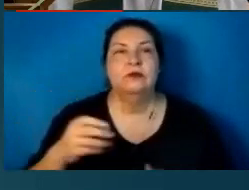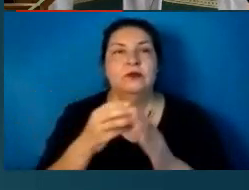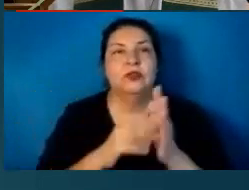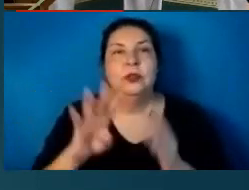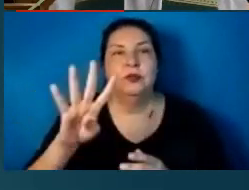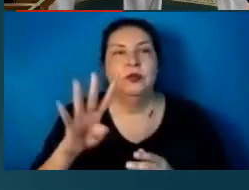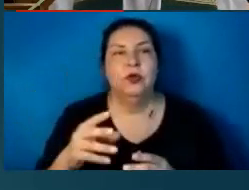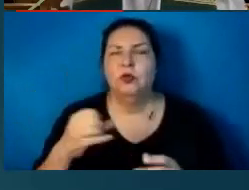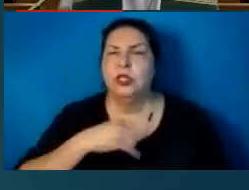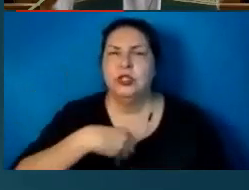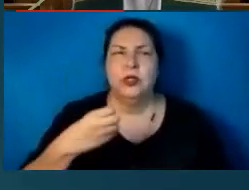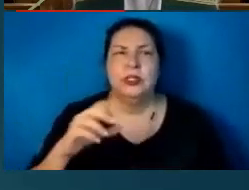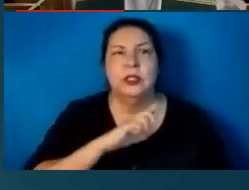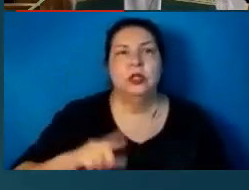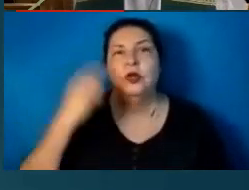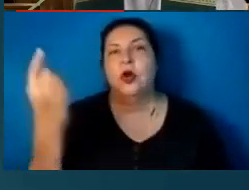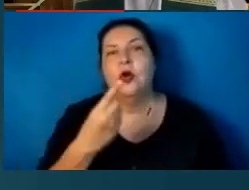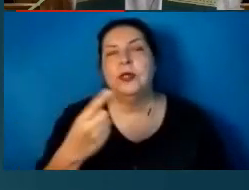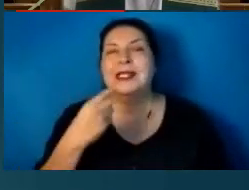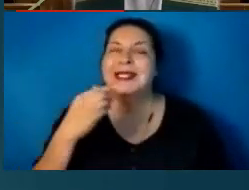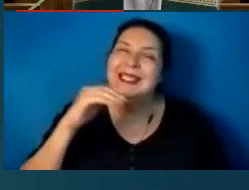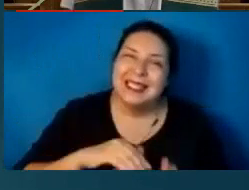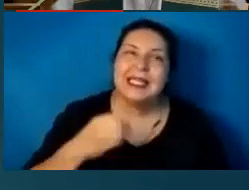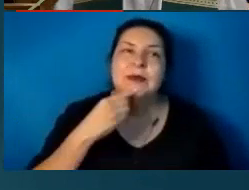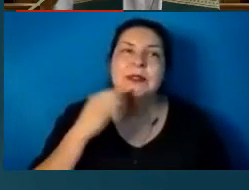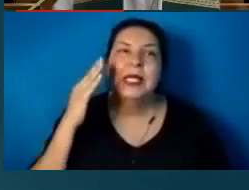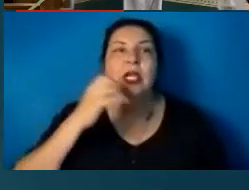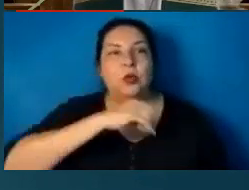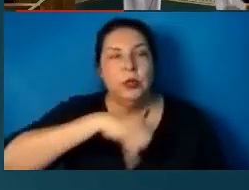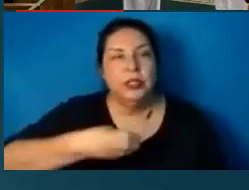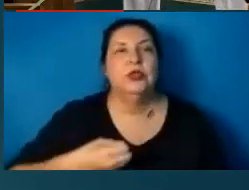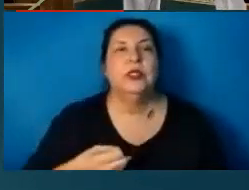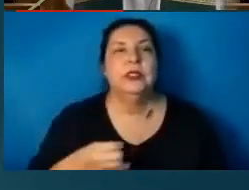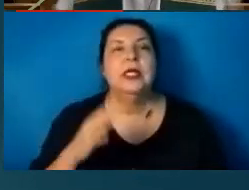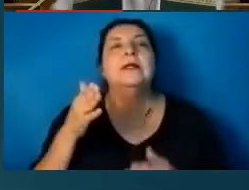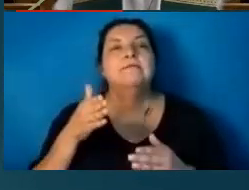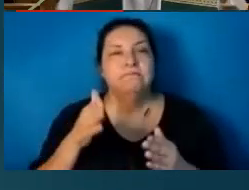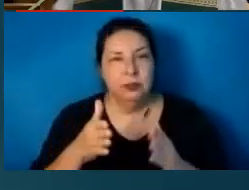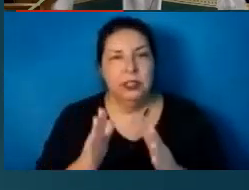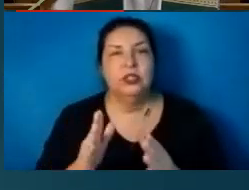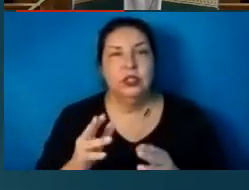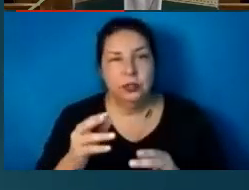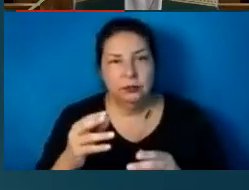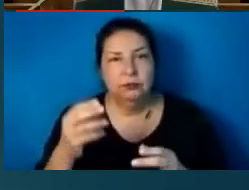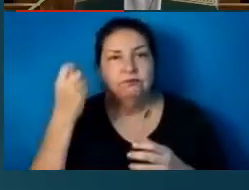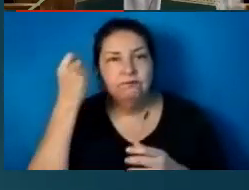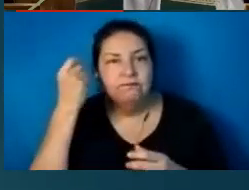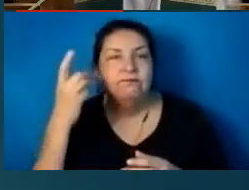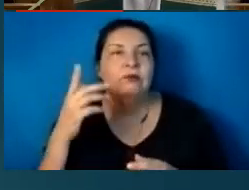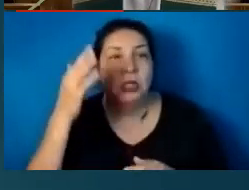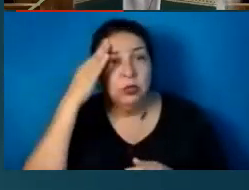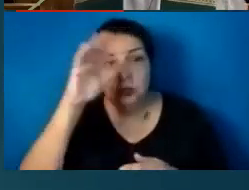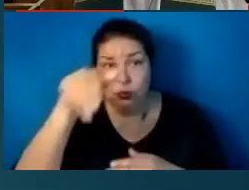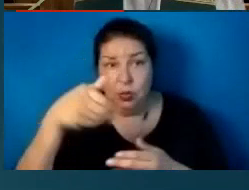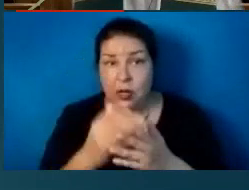Lord always. Again, I will say rejoice. Let your reasonableness be known to everyone. The Lord is